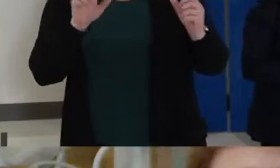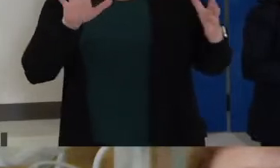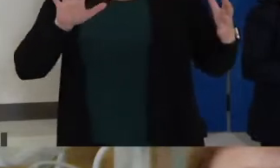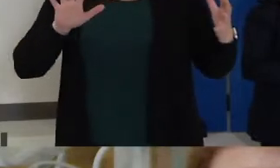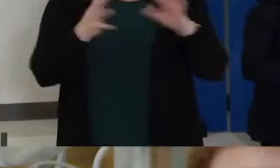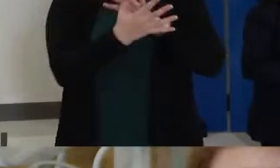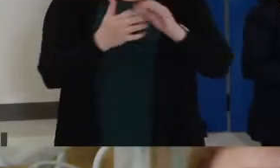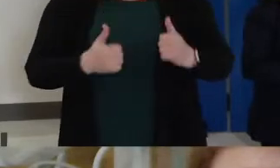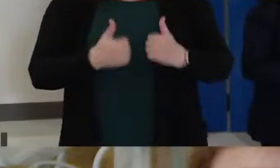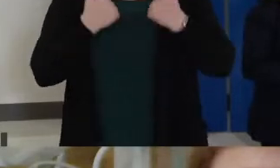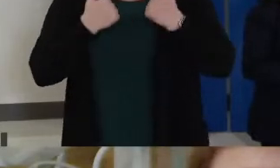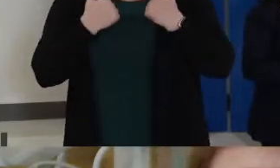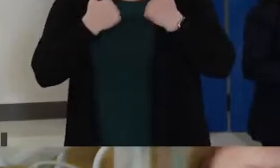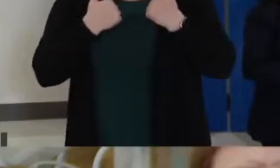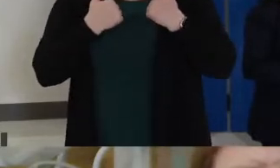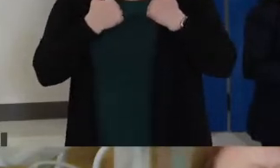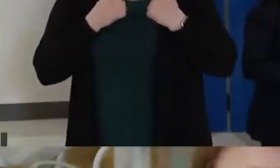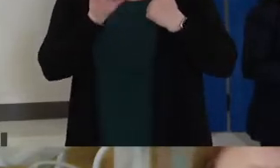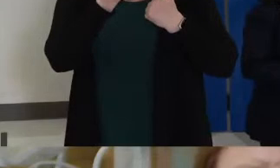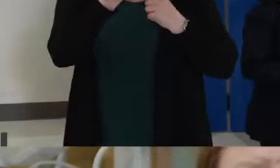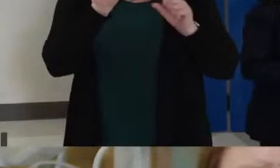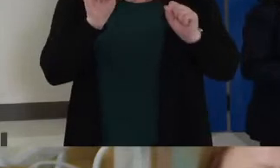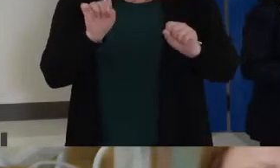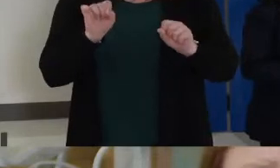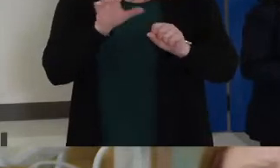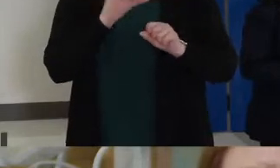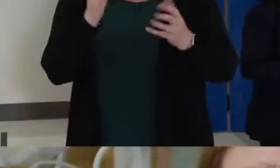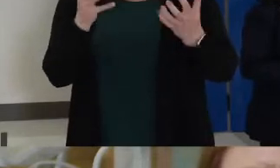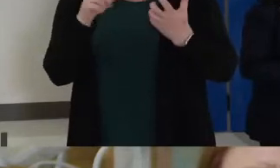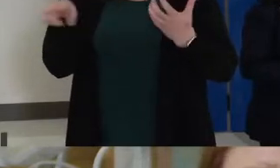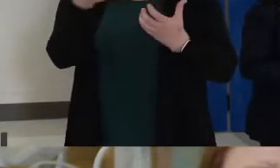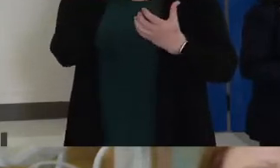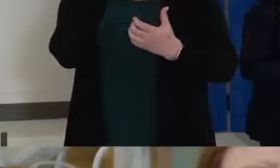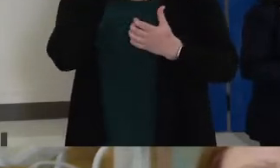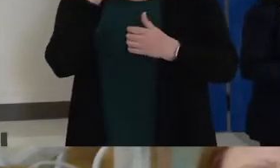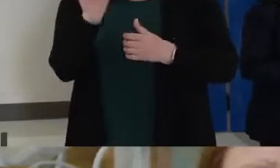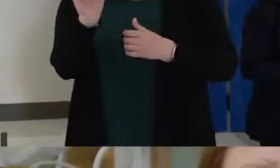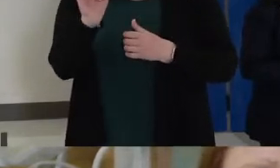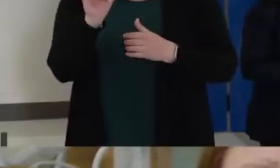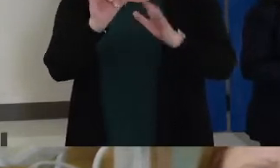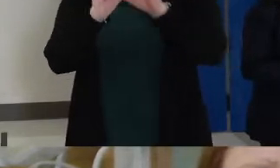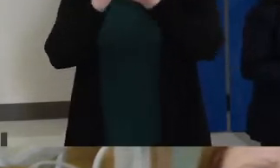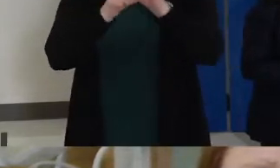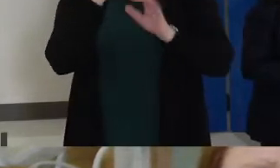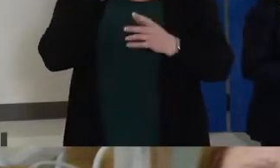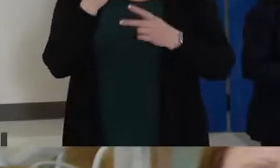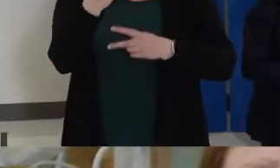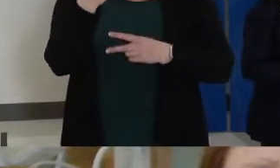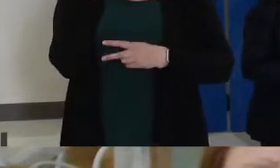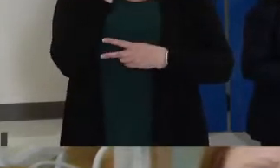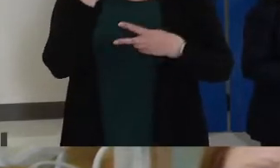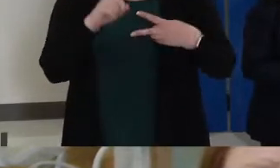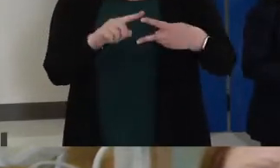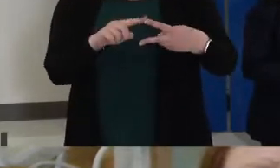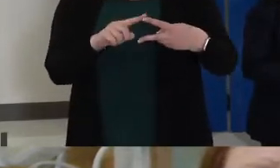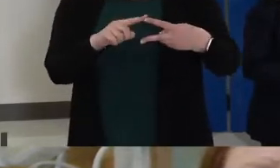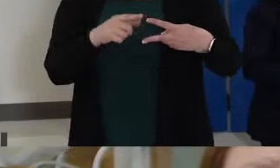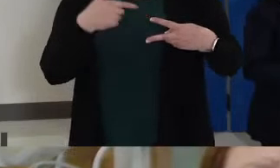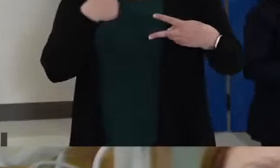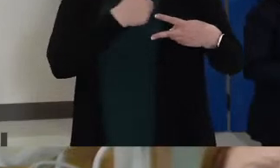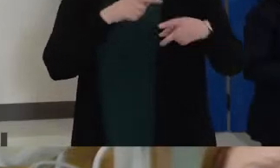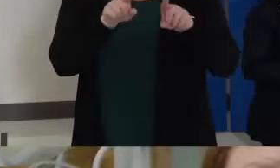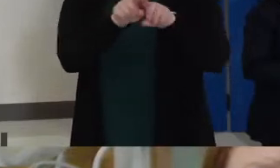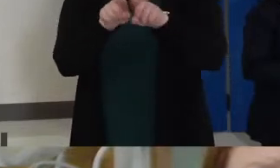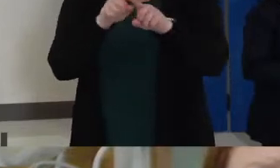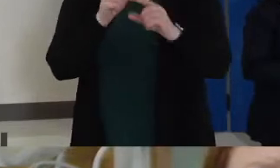lives around exists, and I want folks to know this as well, and it's important. I'm highlighting that for two reasons. Number one, that we will also